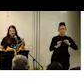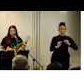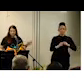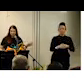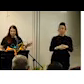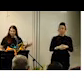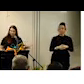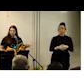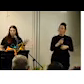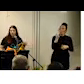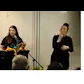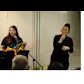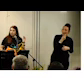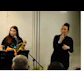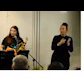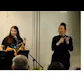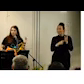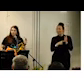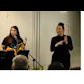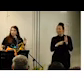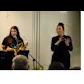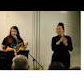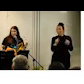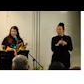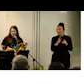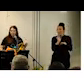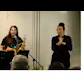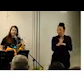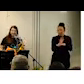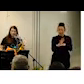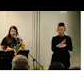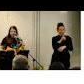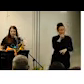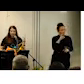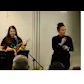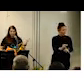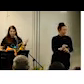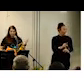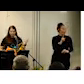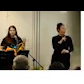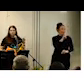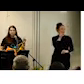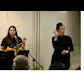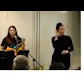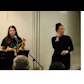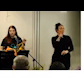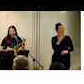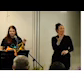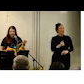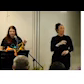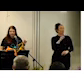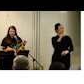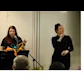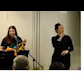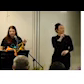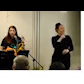never talk. This is not Ratatouille, but they do produce vocalizations. We can't hear them, but they do make them, especially in the first few